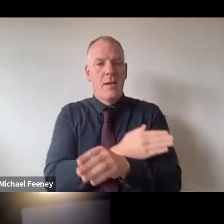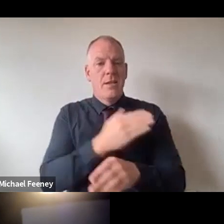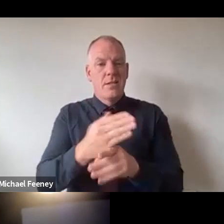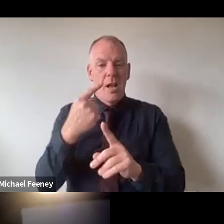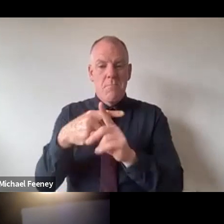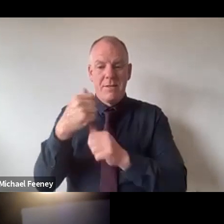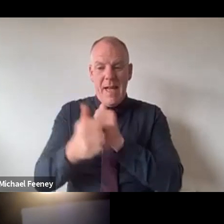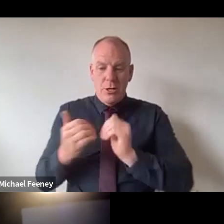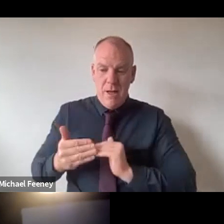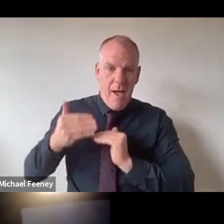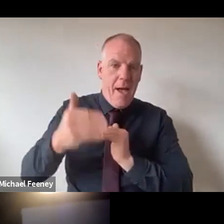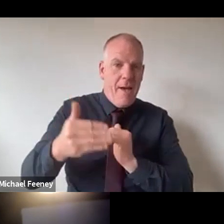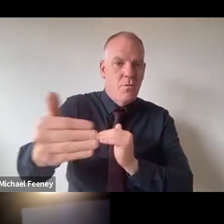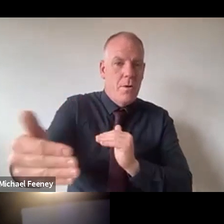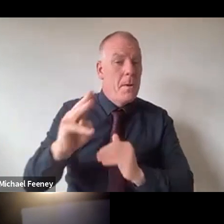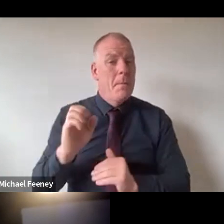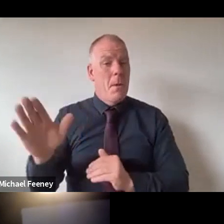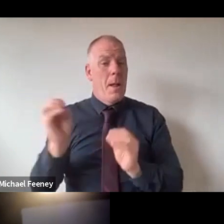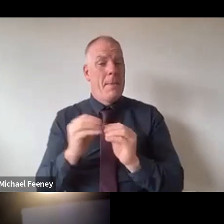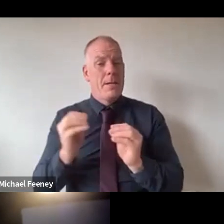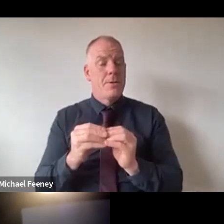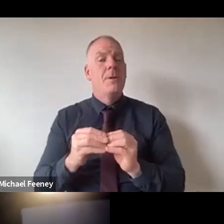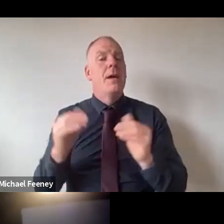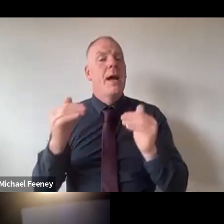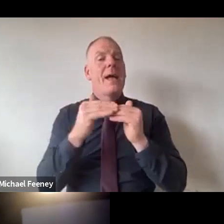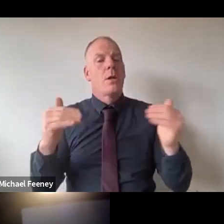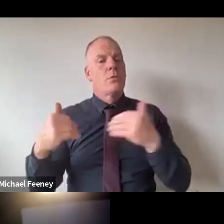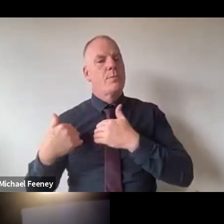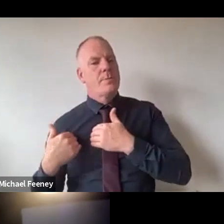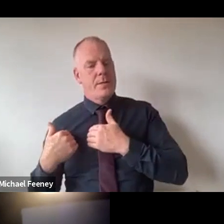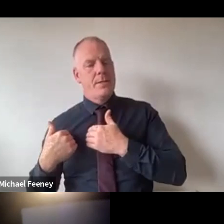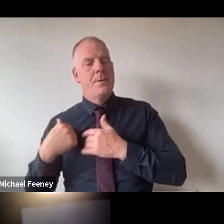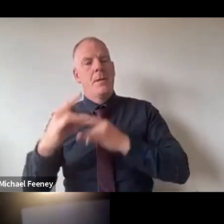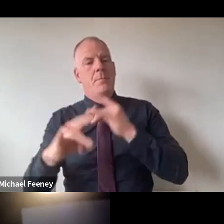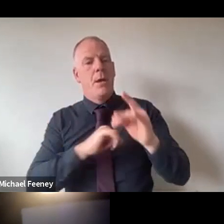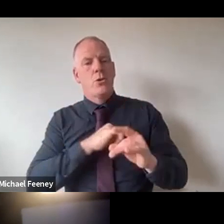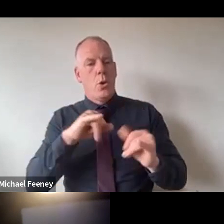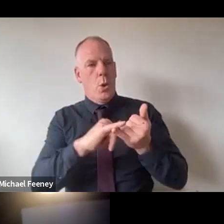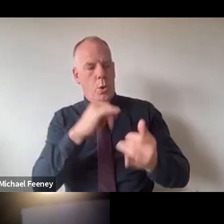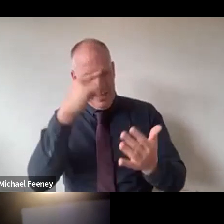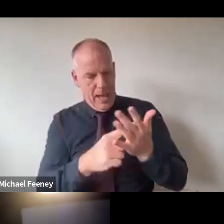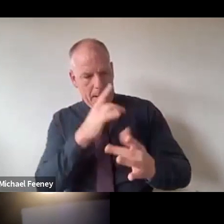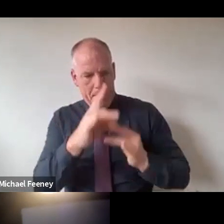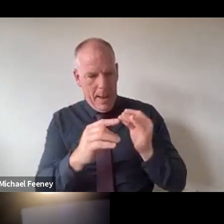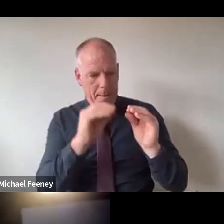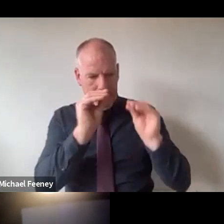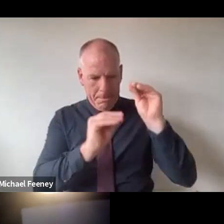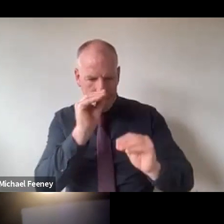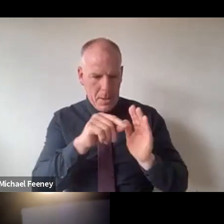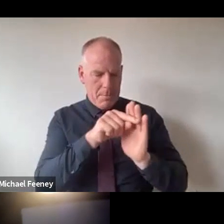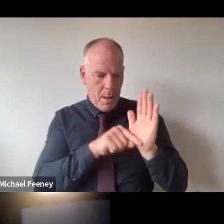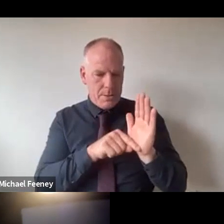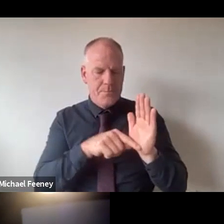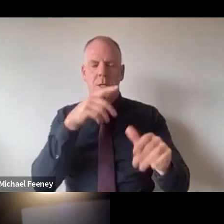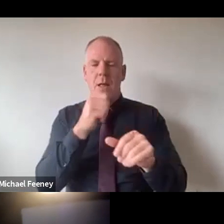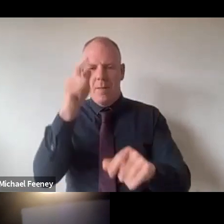action measures, as Paul also mentioned, and equality duties, ensuring that policymakers take into account the equality impacts